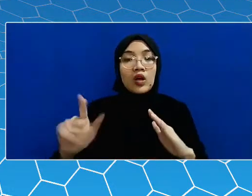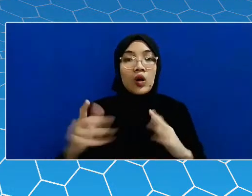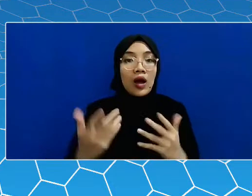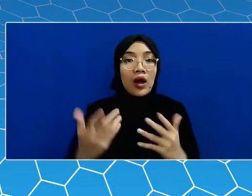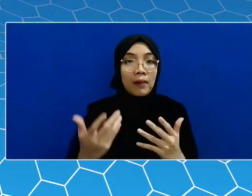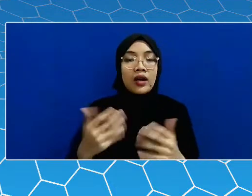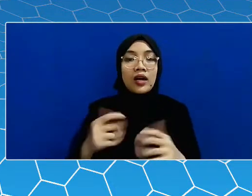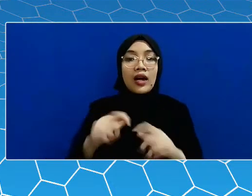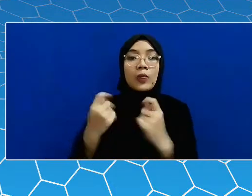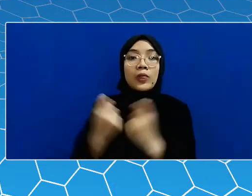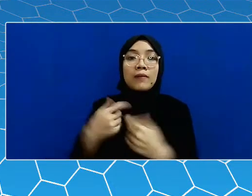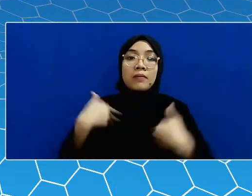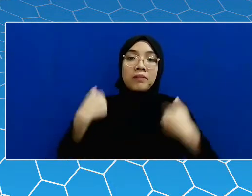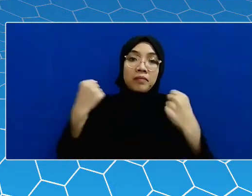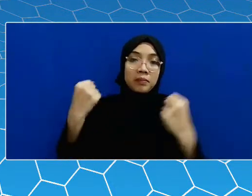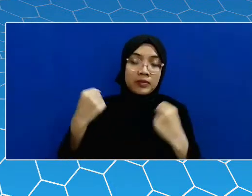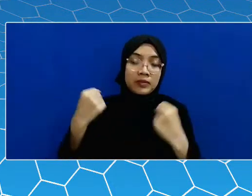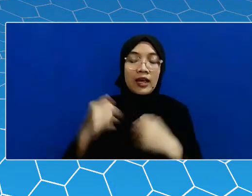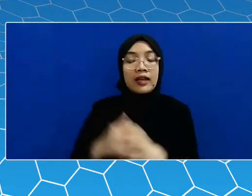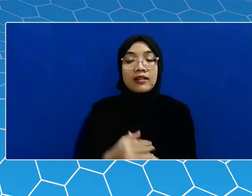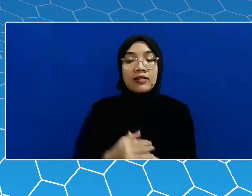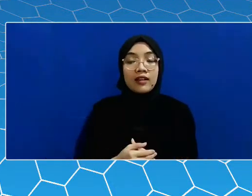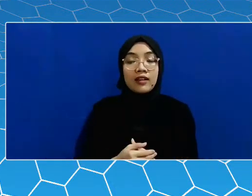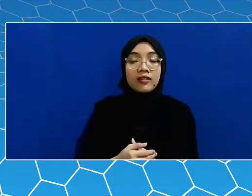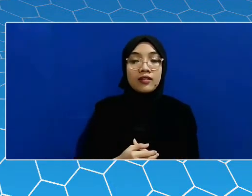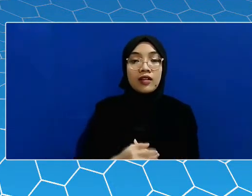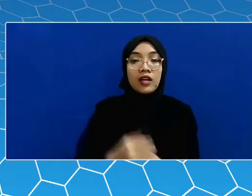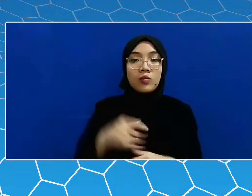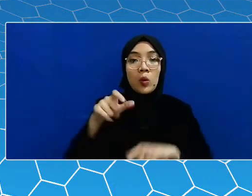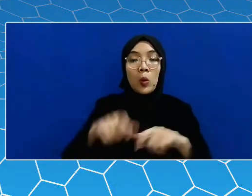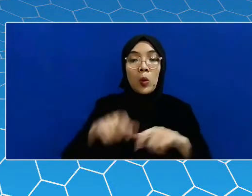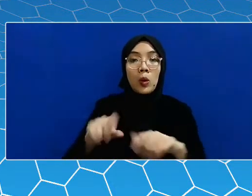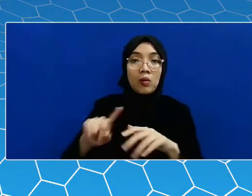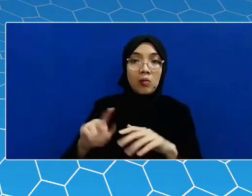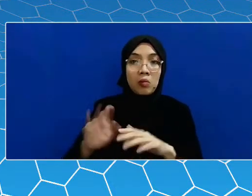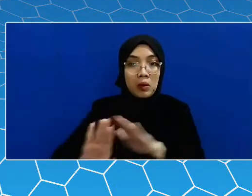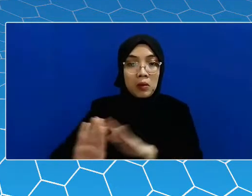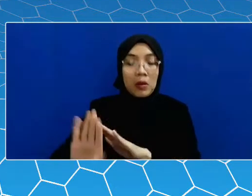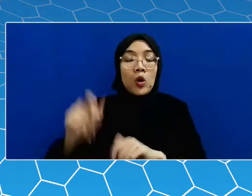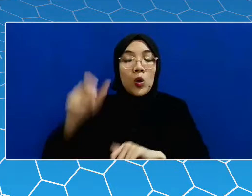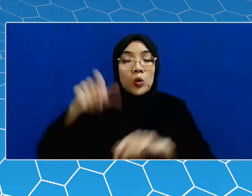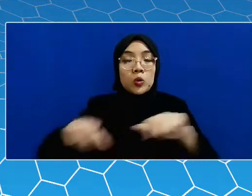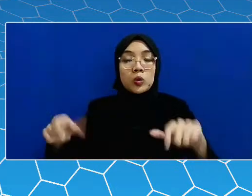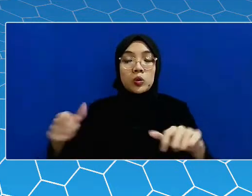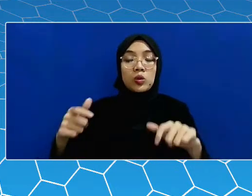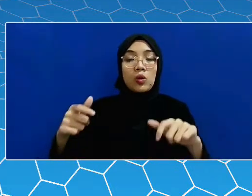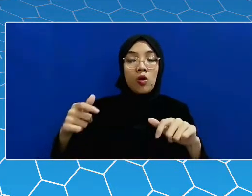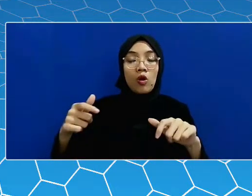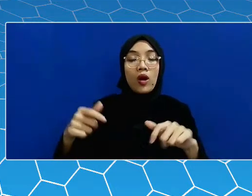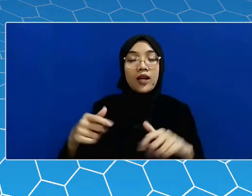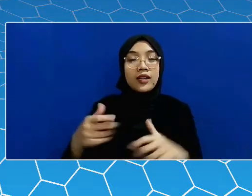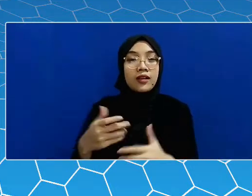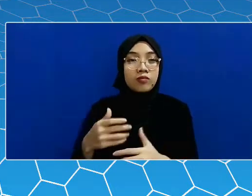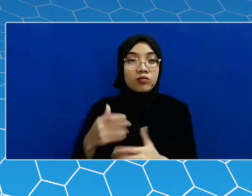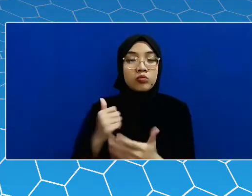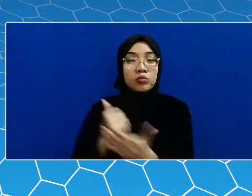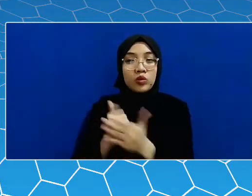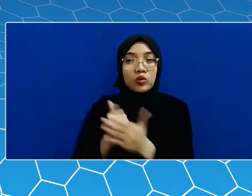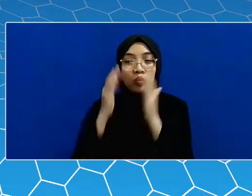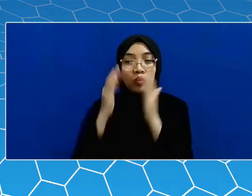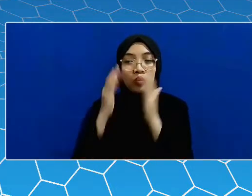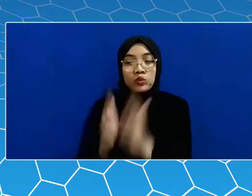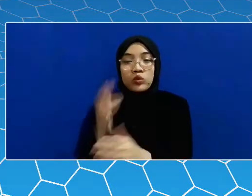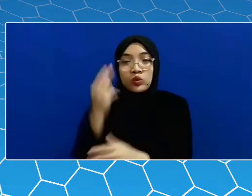team, and as well as the personnel from that require what we call basic requirements. But